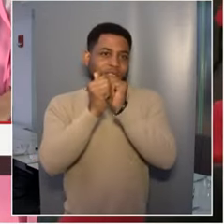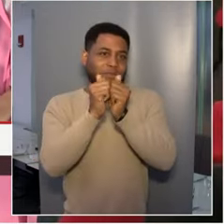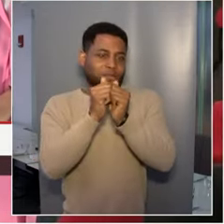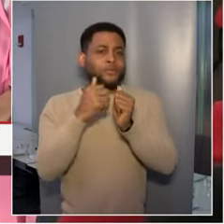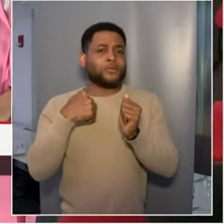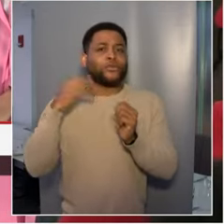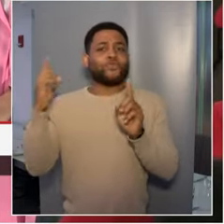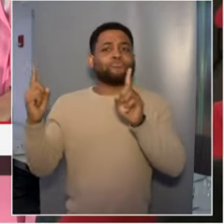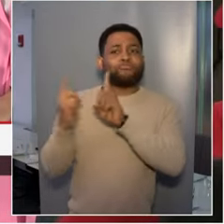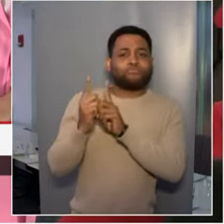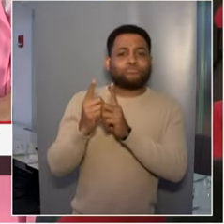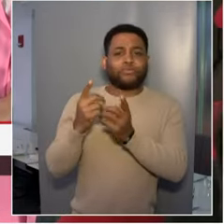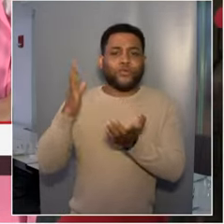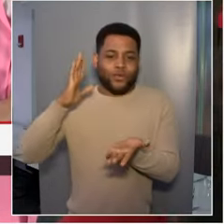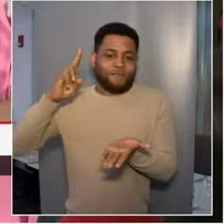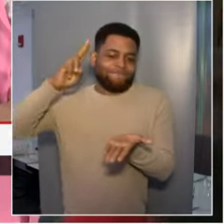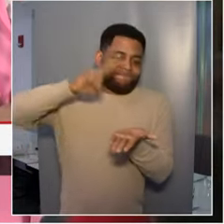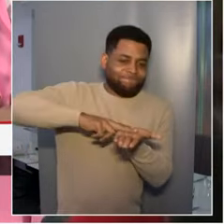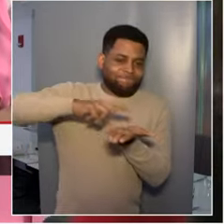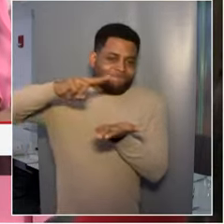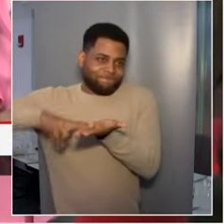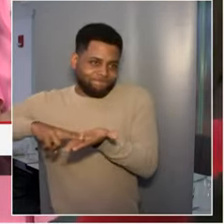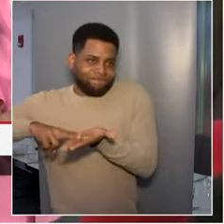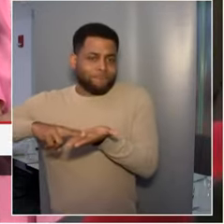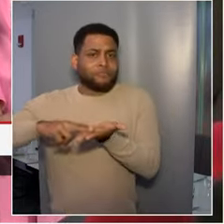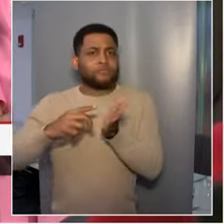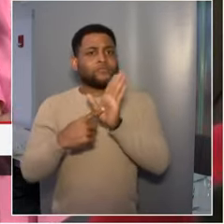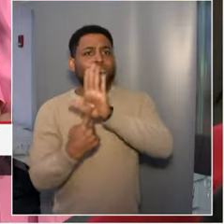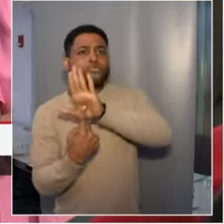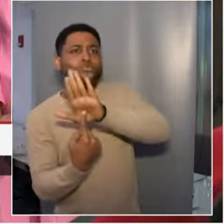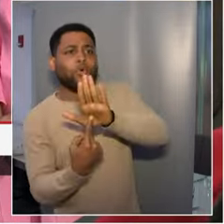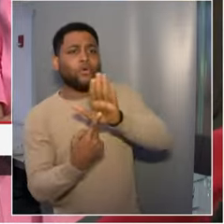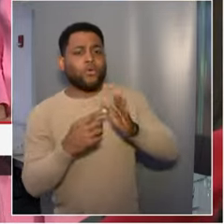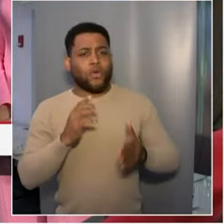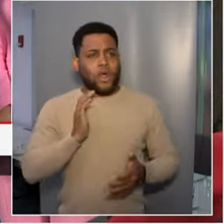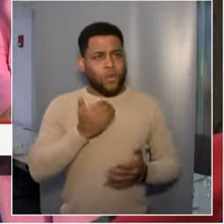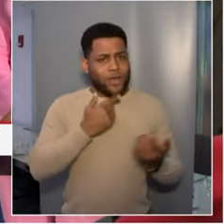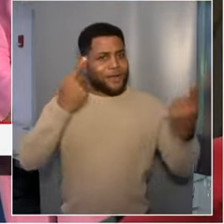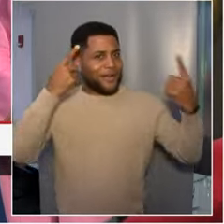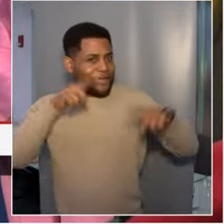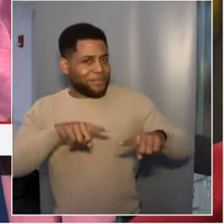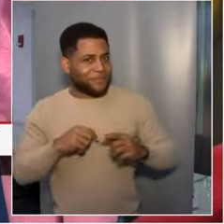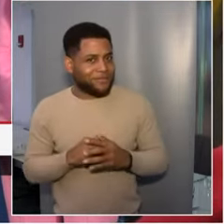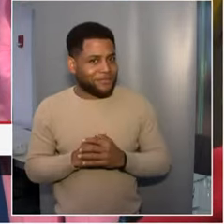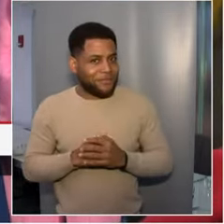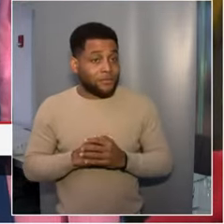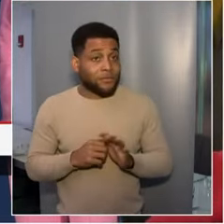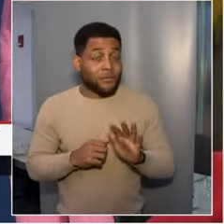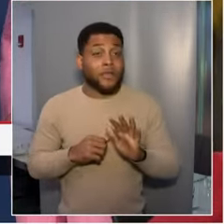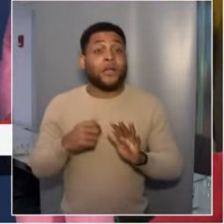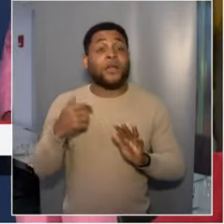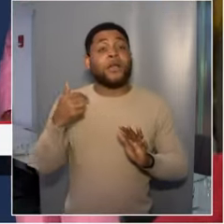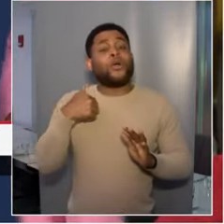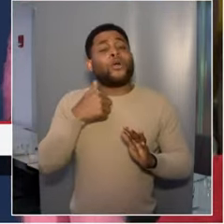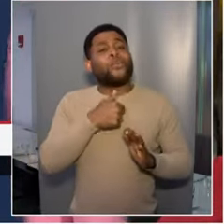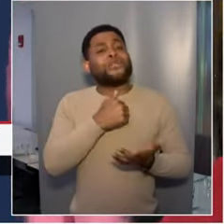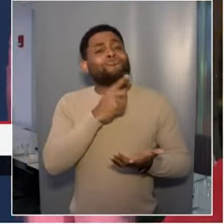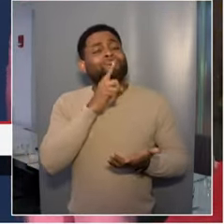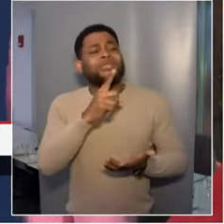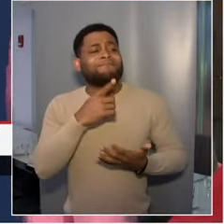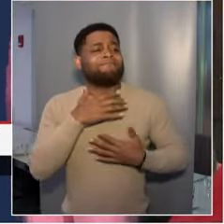with Monumental Sports indicating our agreement. And so we are just very, very